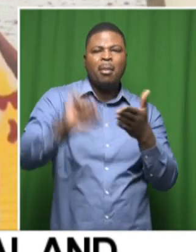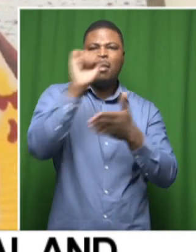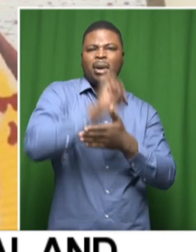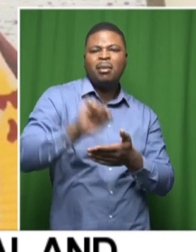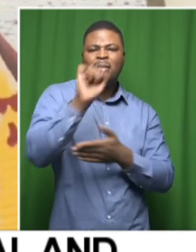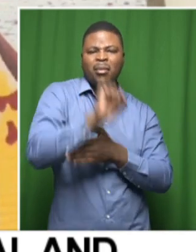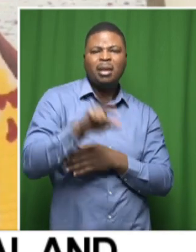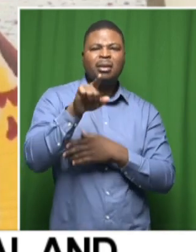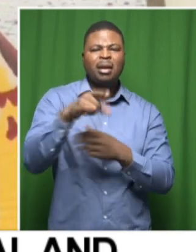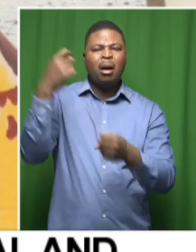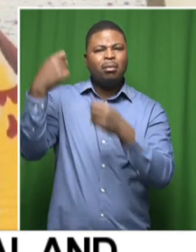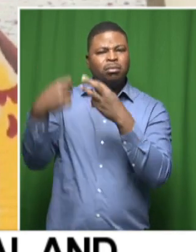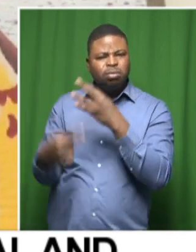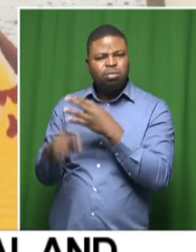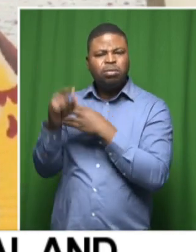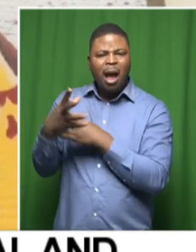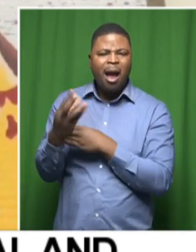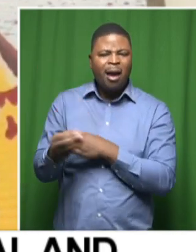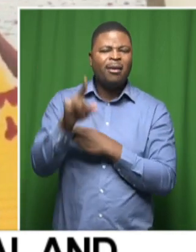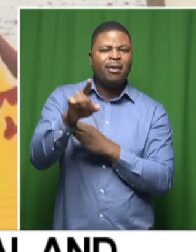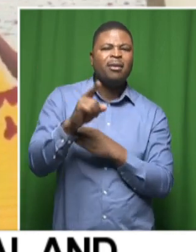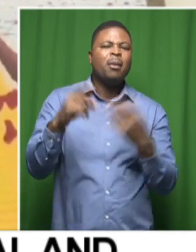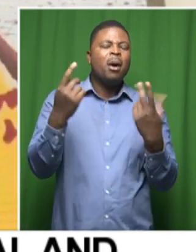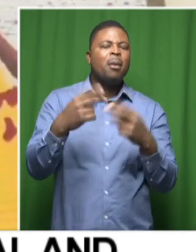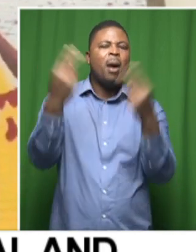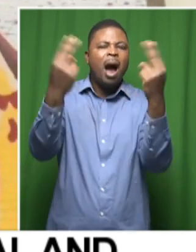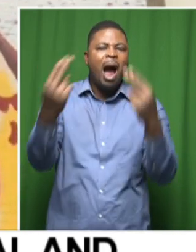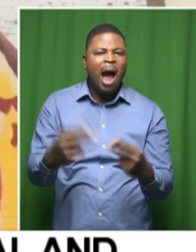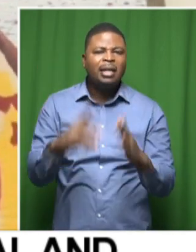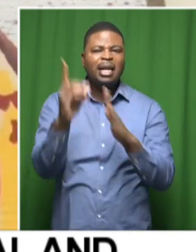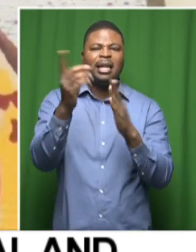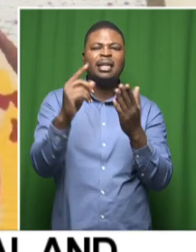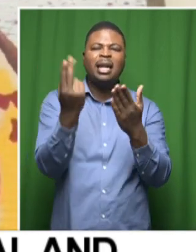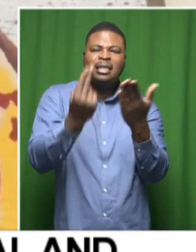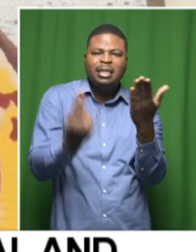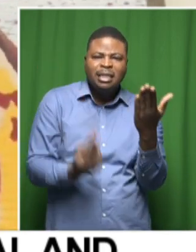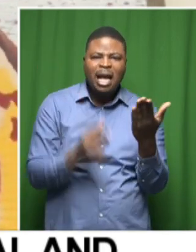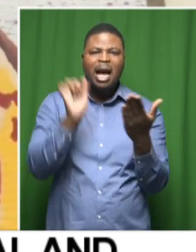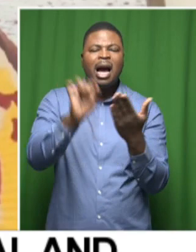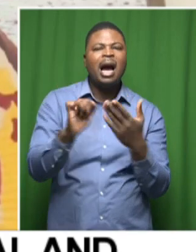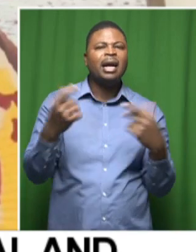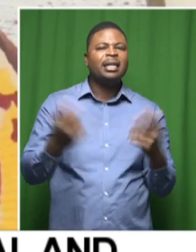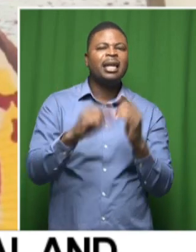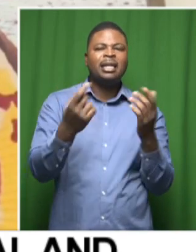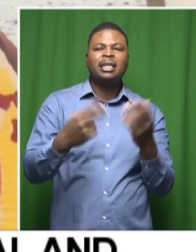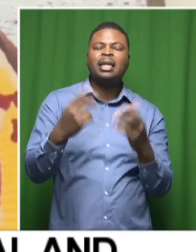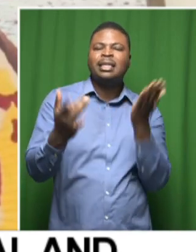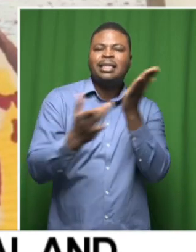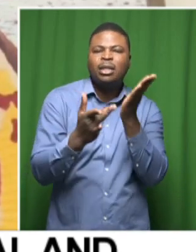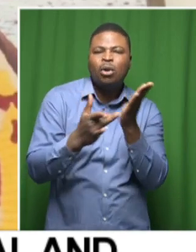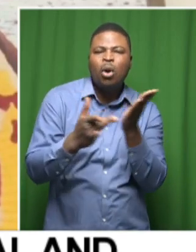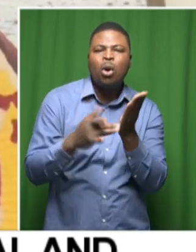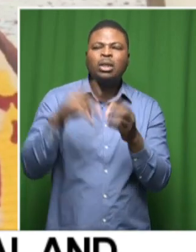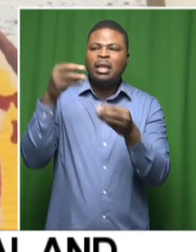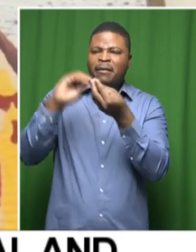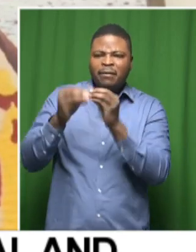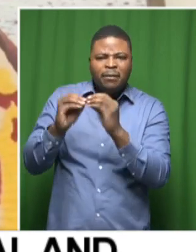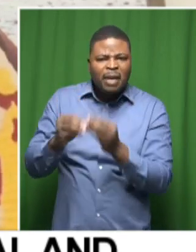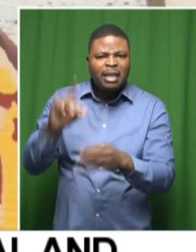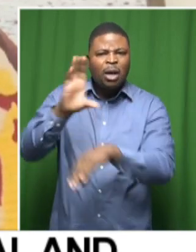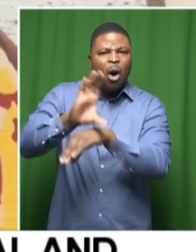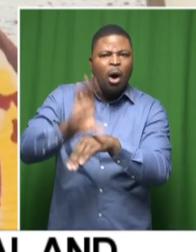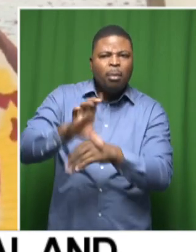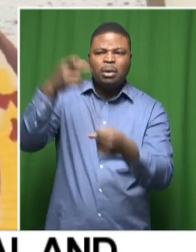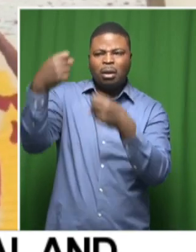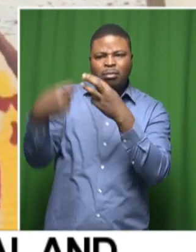hairdressing, vocational, agricultural studies, art and design, digital technology, mechanical technology, and the list goes on. So there is quite